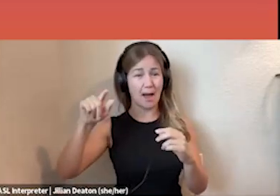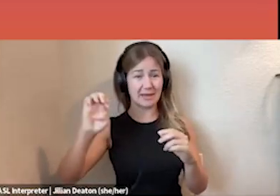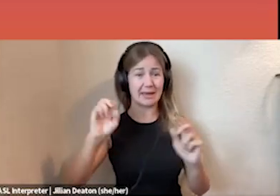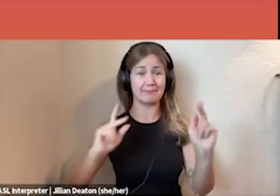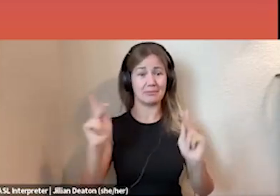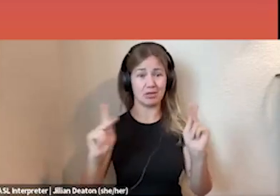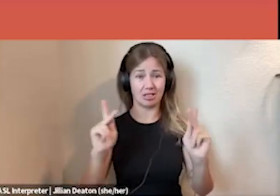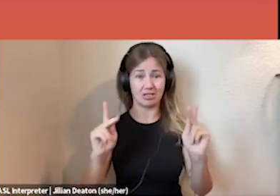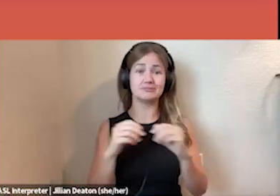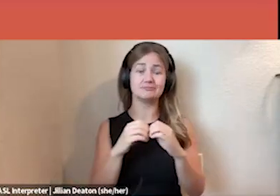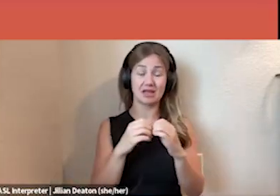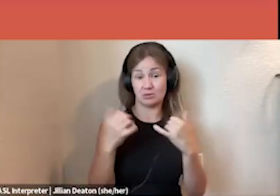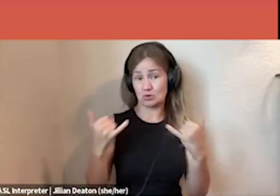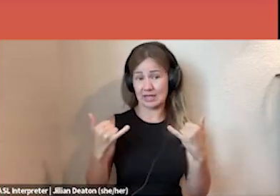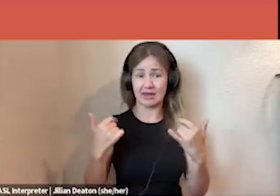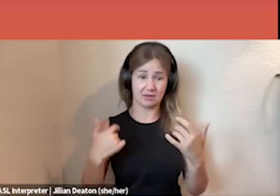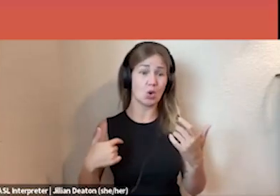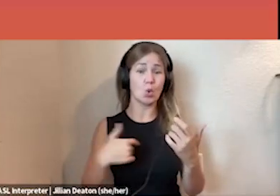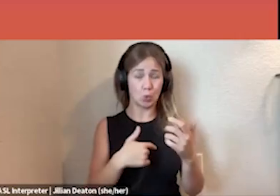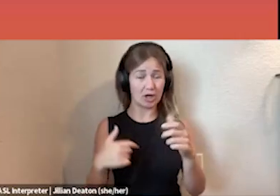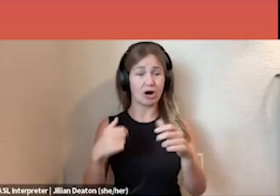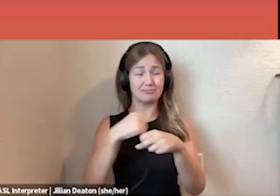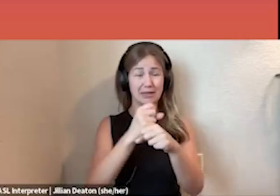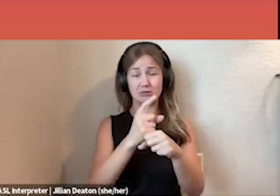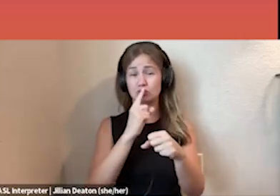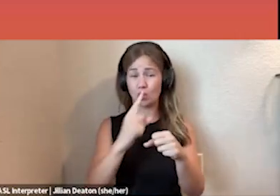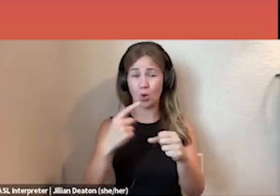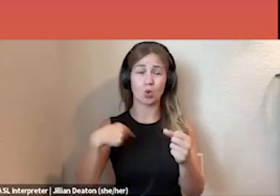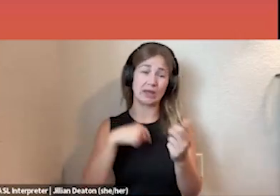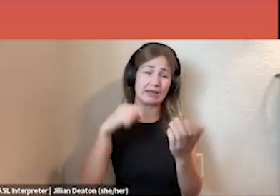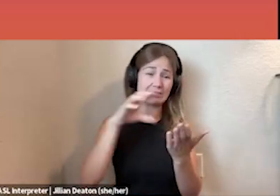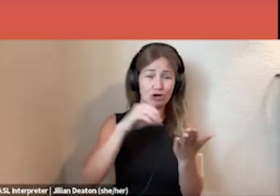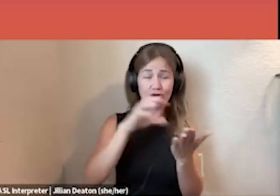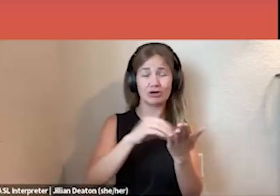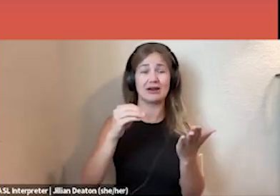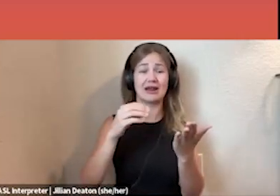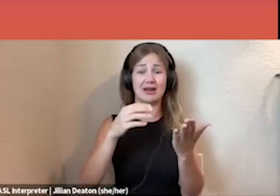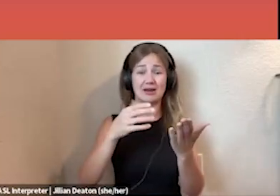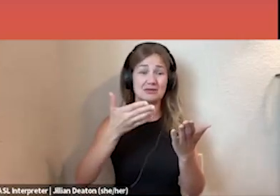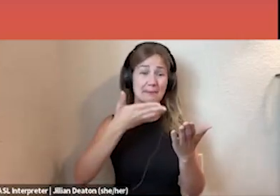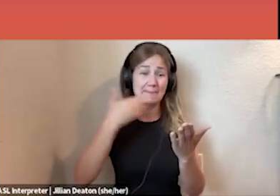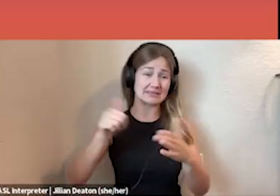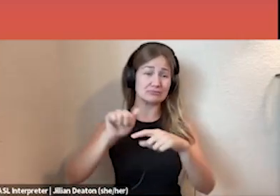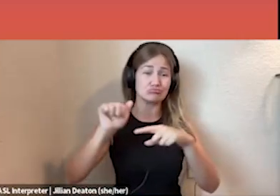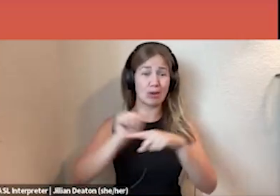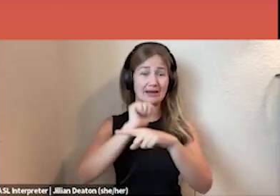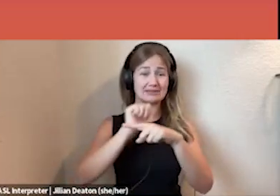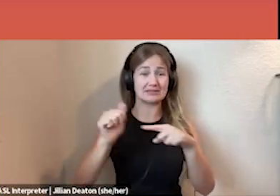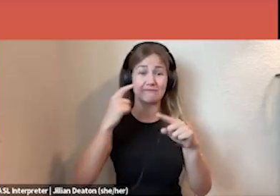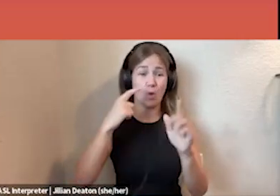to first ensure that we learn and research best practices for acknowledging the land we occupy.